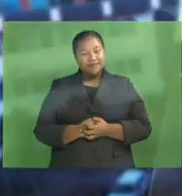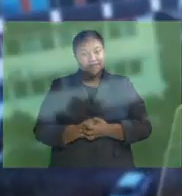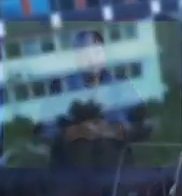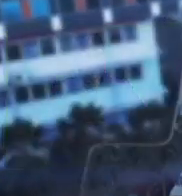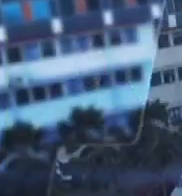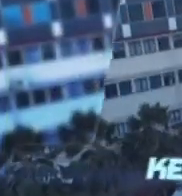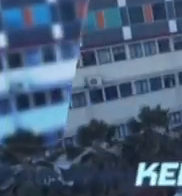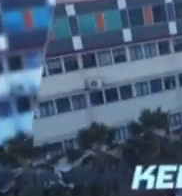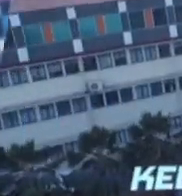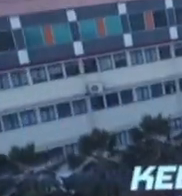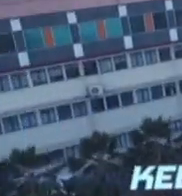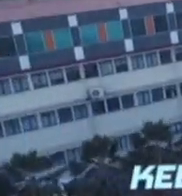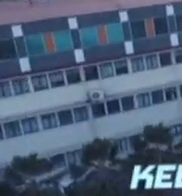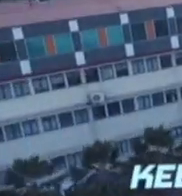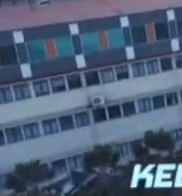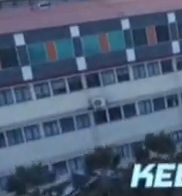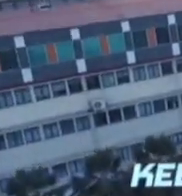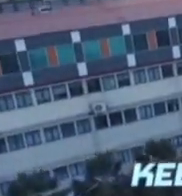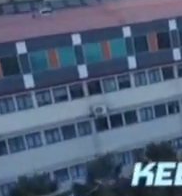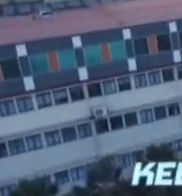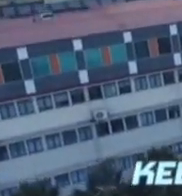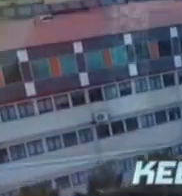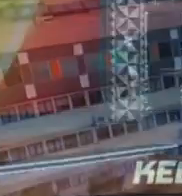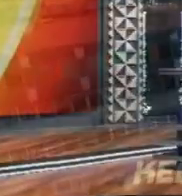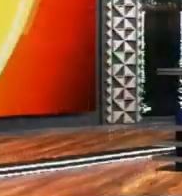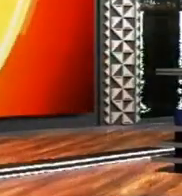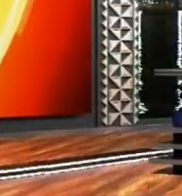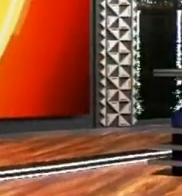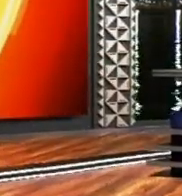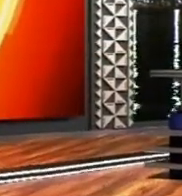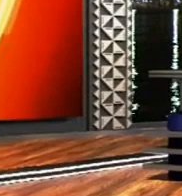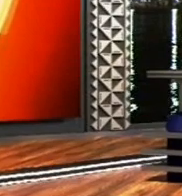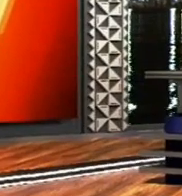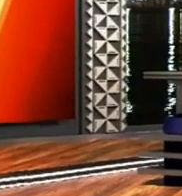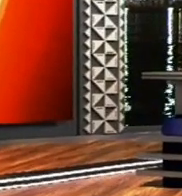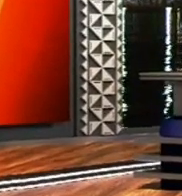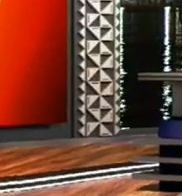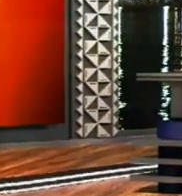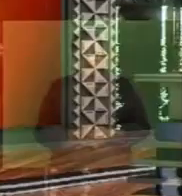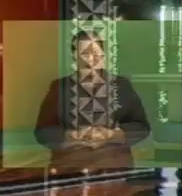From the studios of FBC Suva, Jackie Spade.